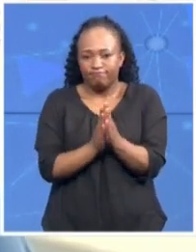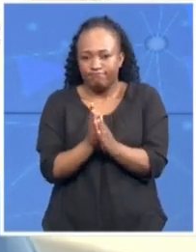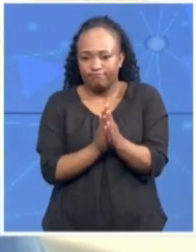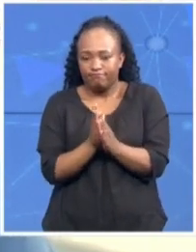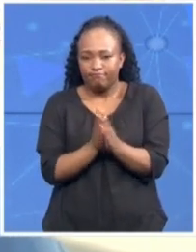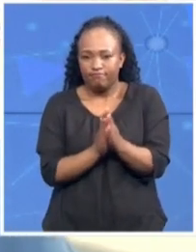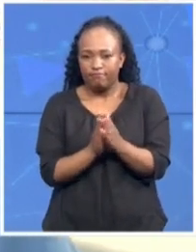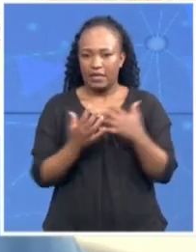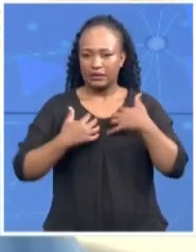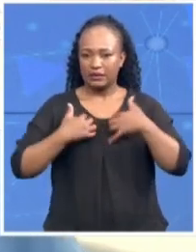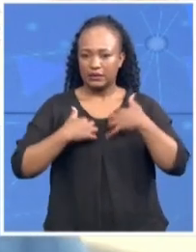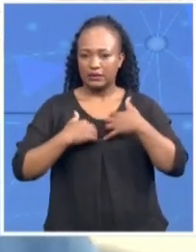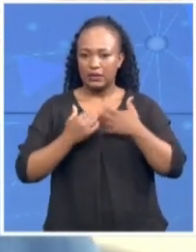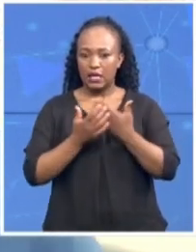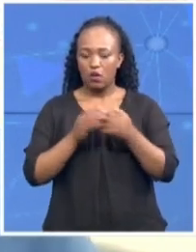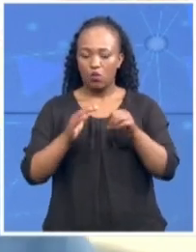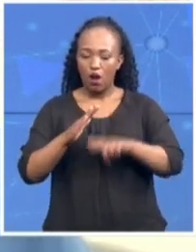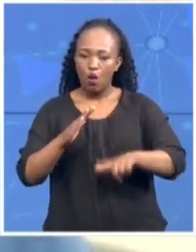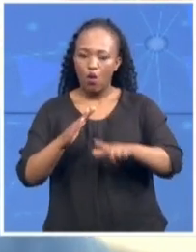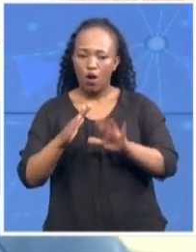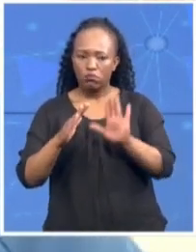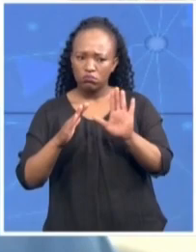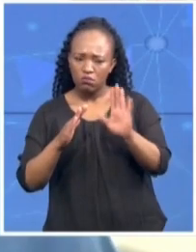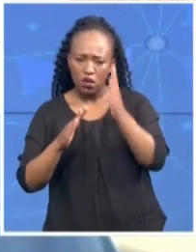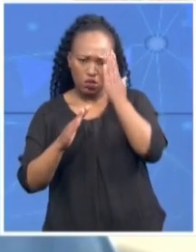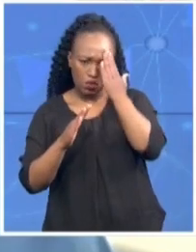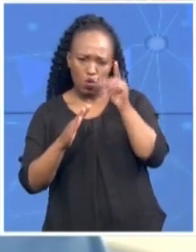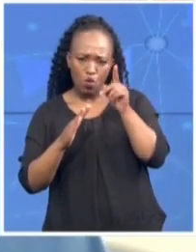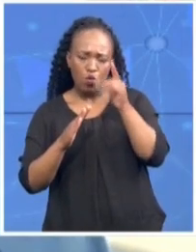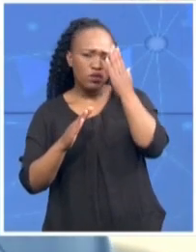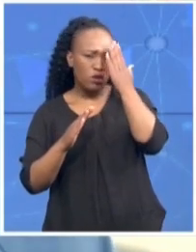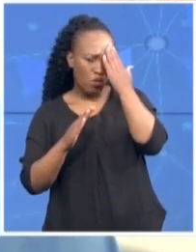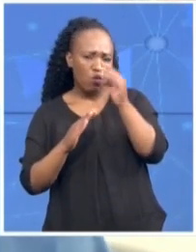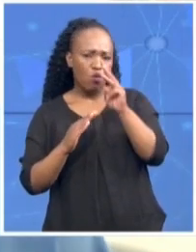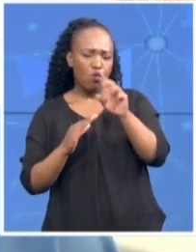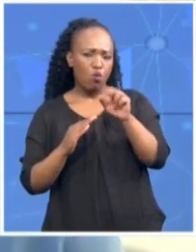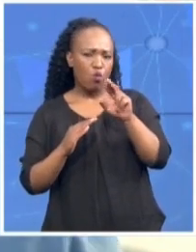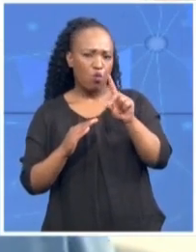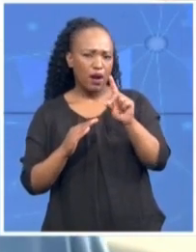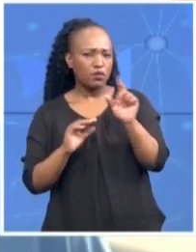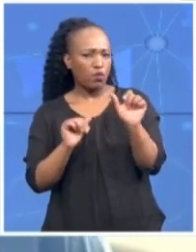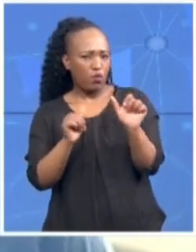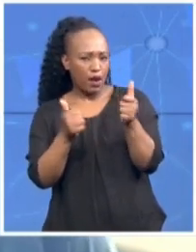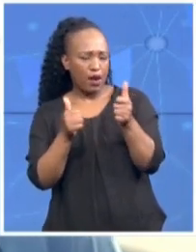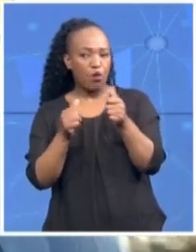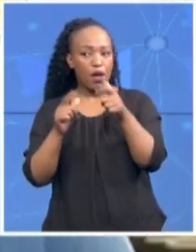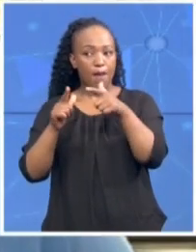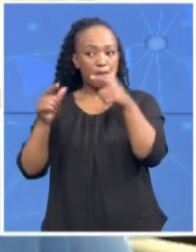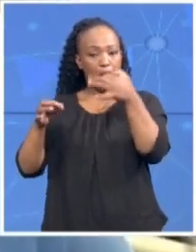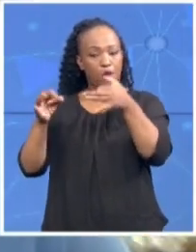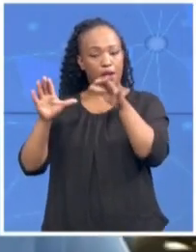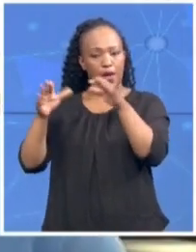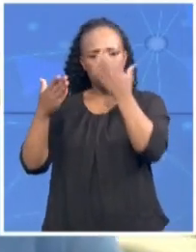know their wards more better than the bigger parties, and of course, they can put up a big fight